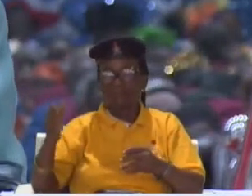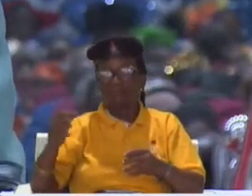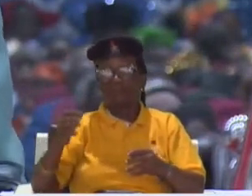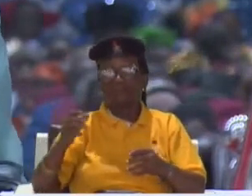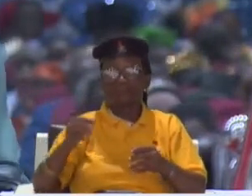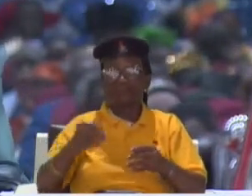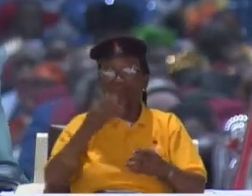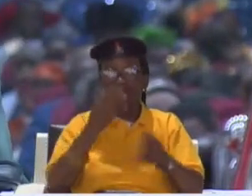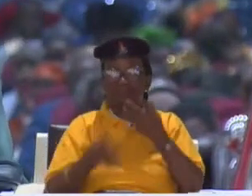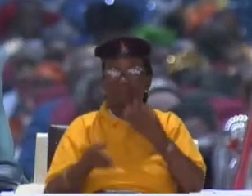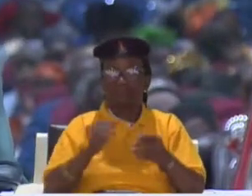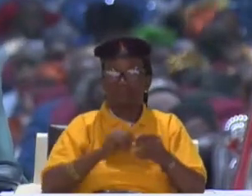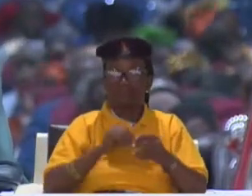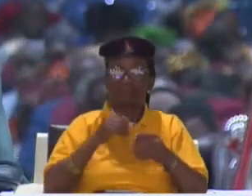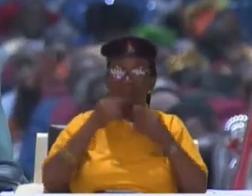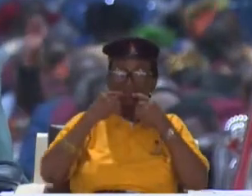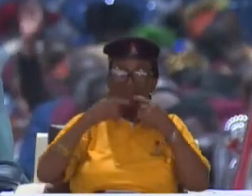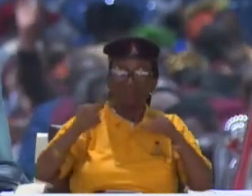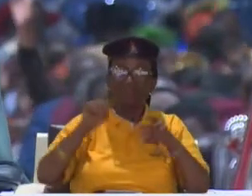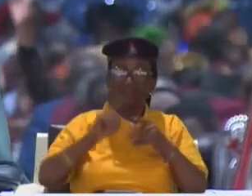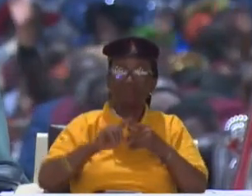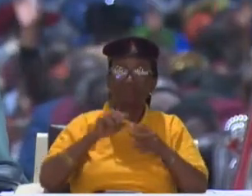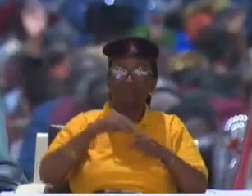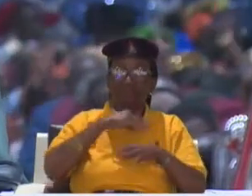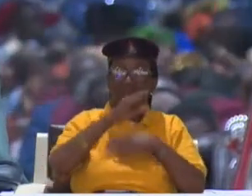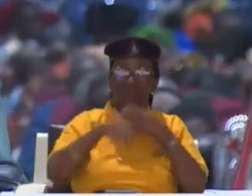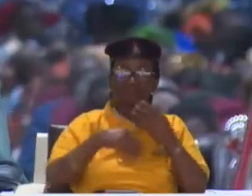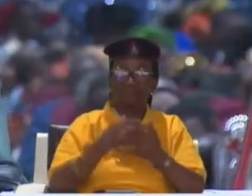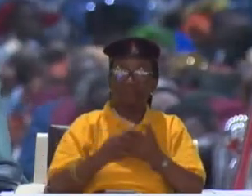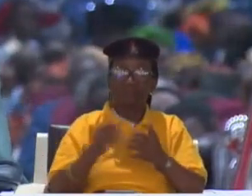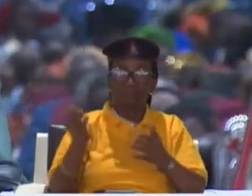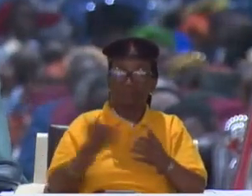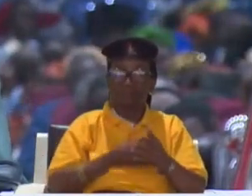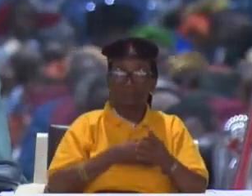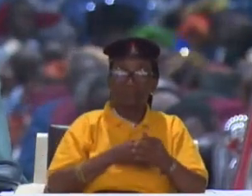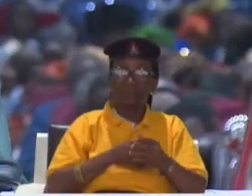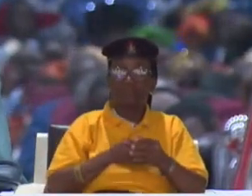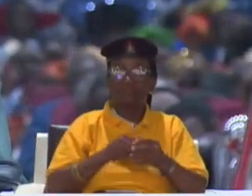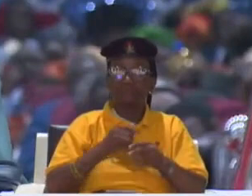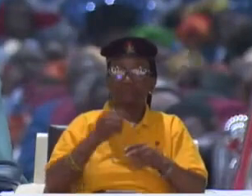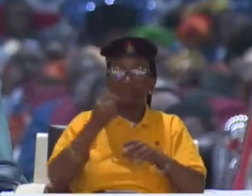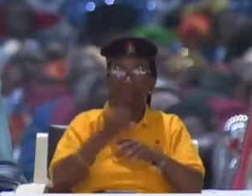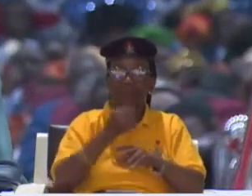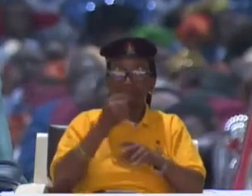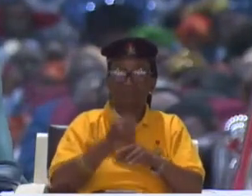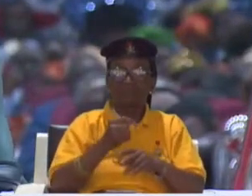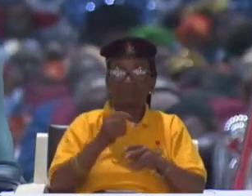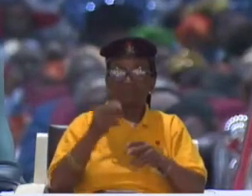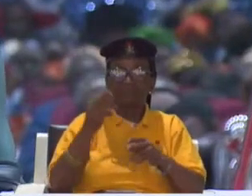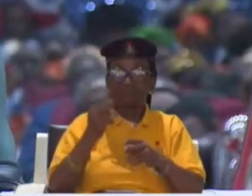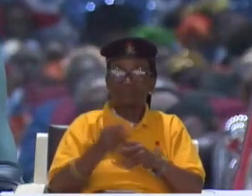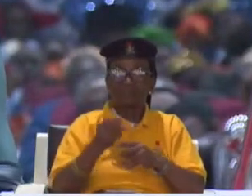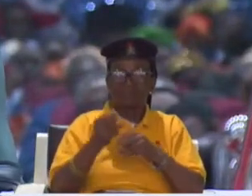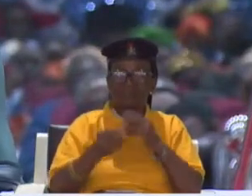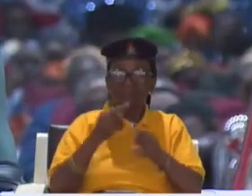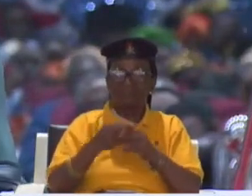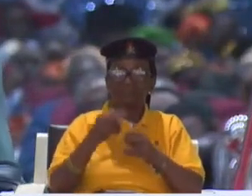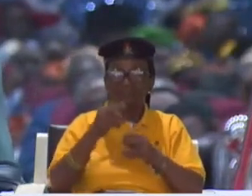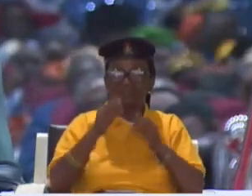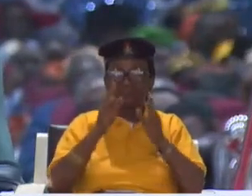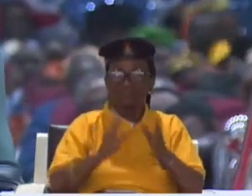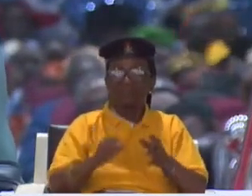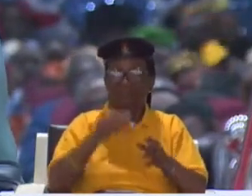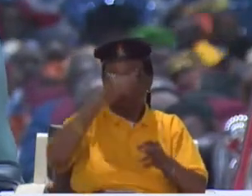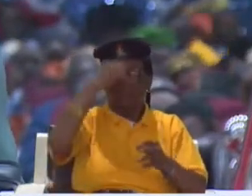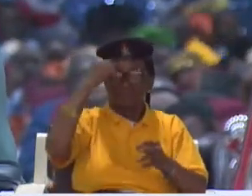May I decree to all our traditional rulers, because the